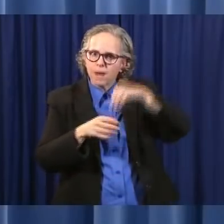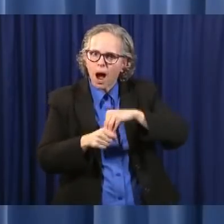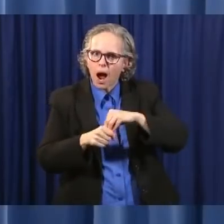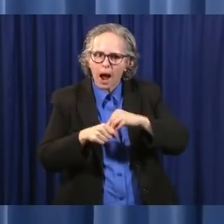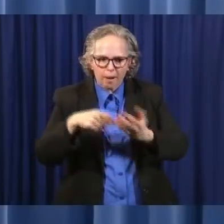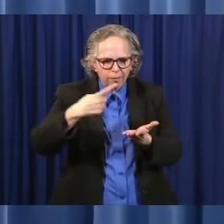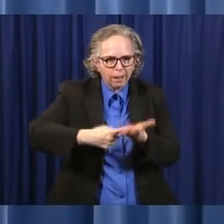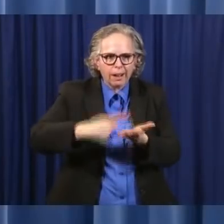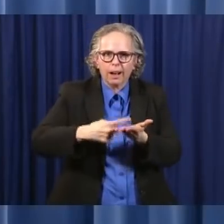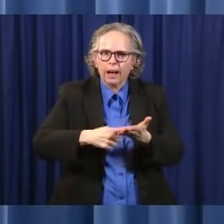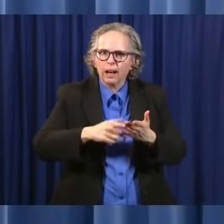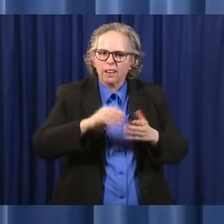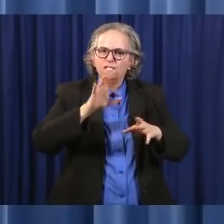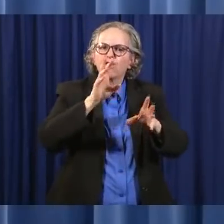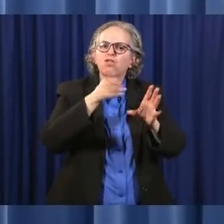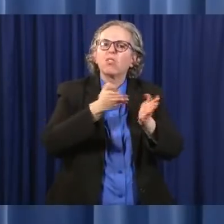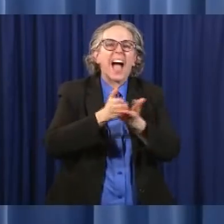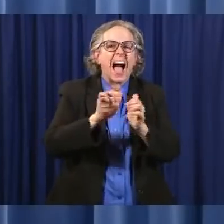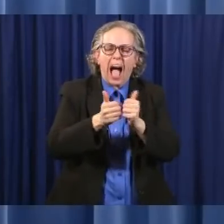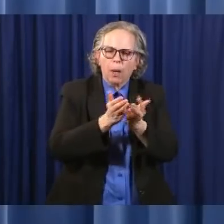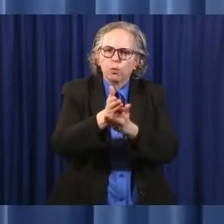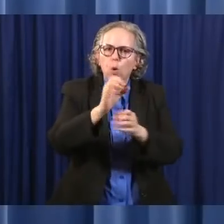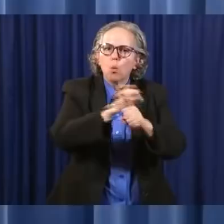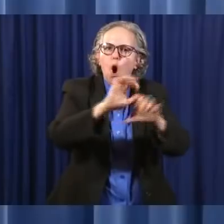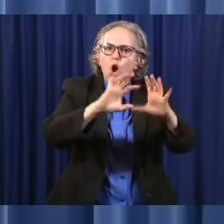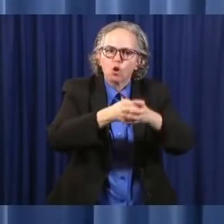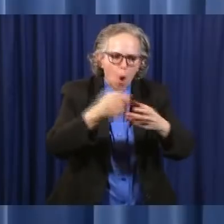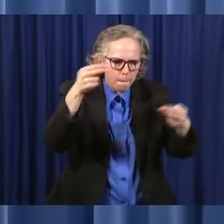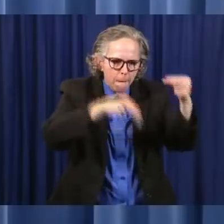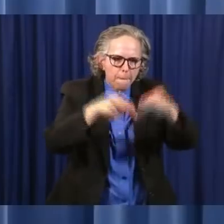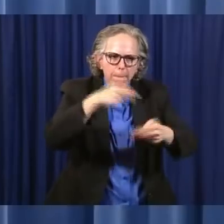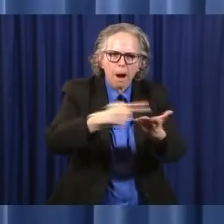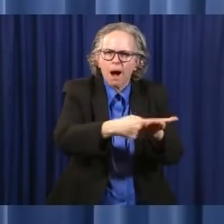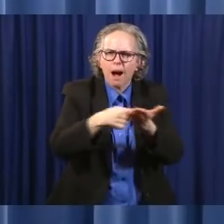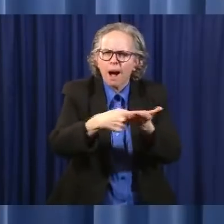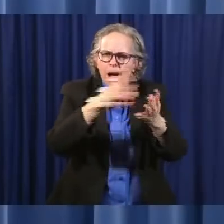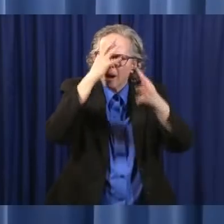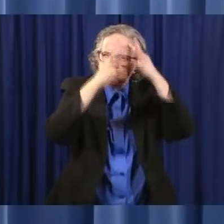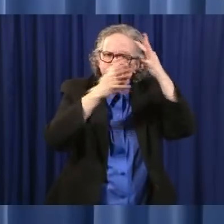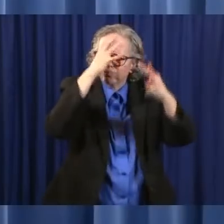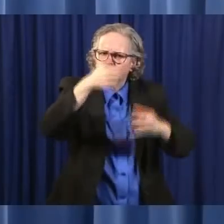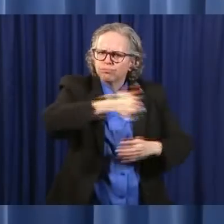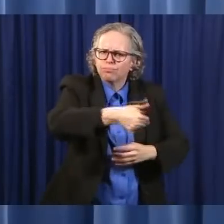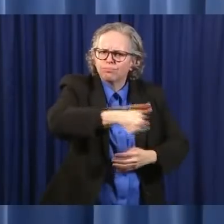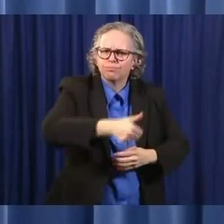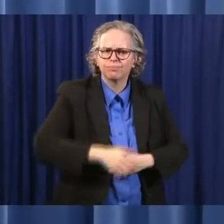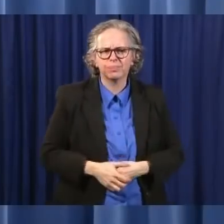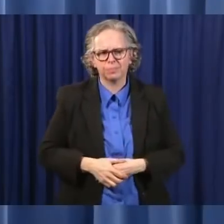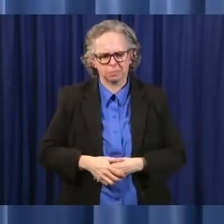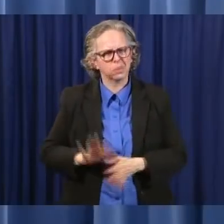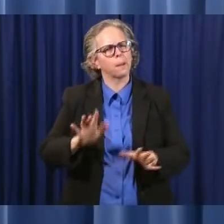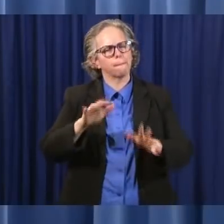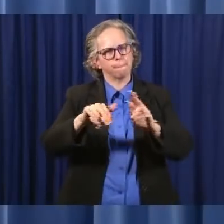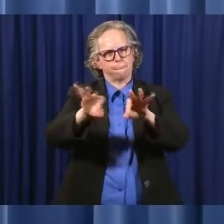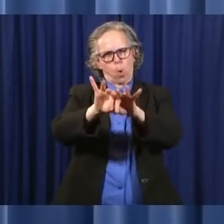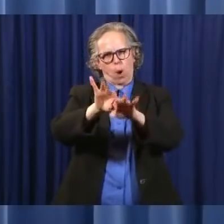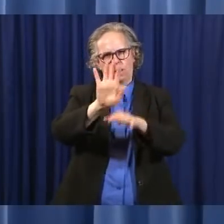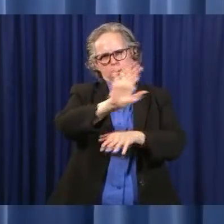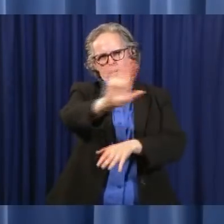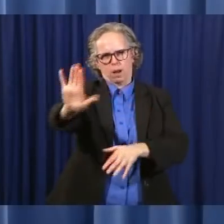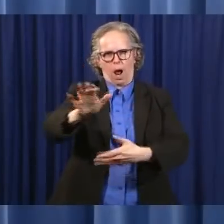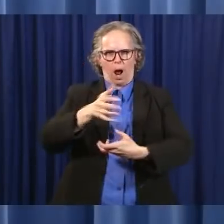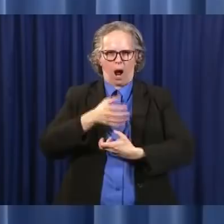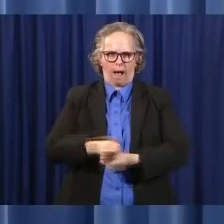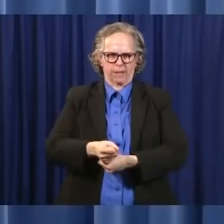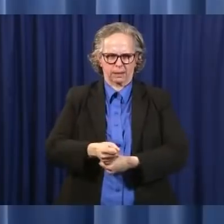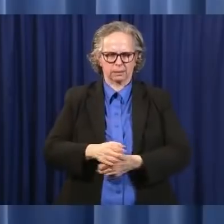that's really is the most important thing, is how people feel about this, the confidence that they feel. And we're doing everything we can to give